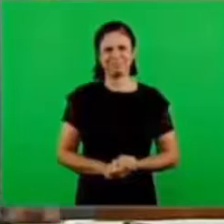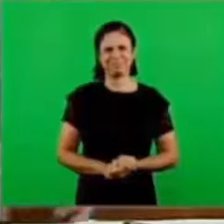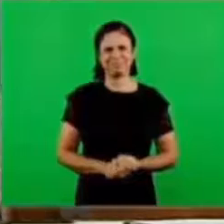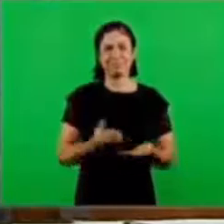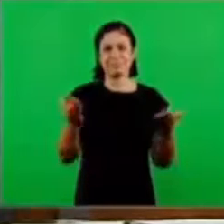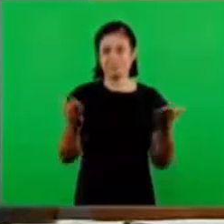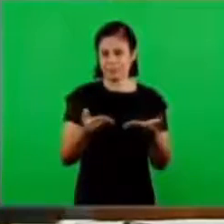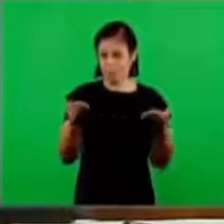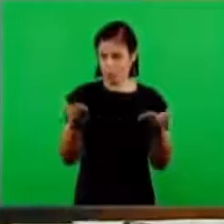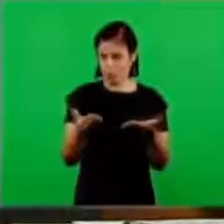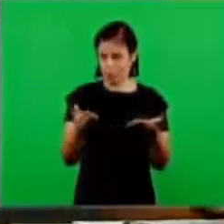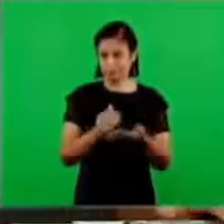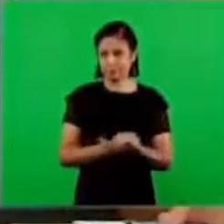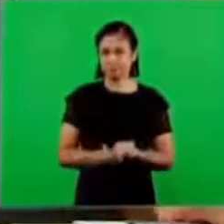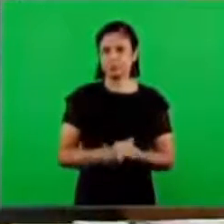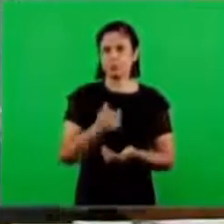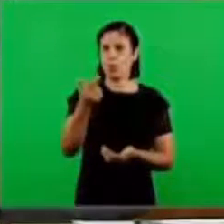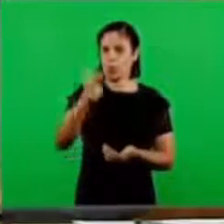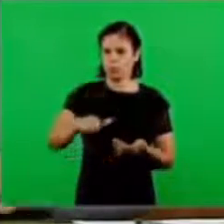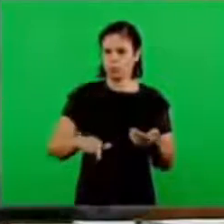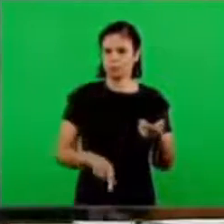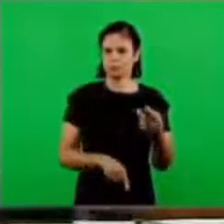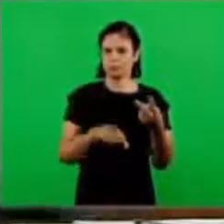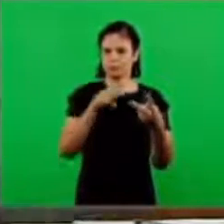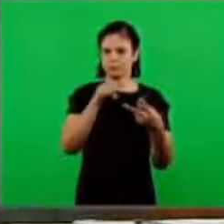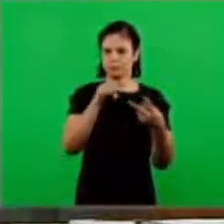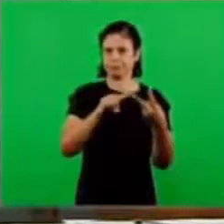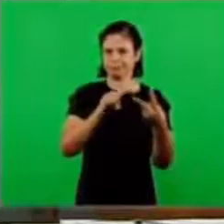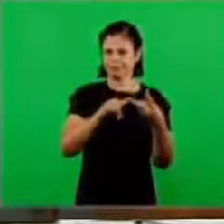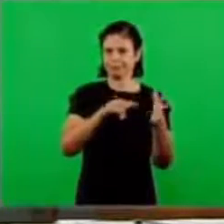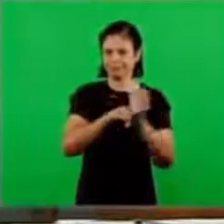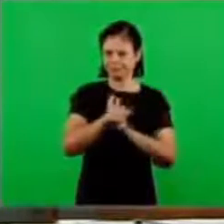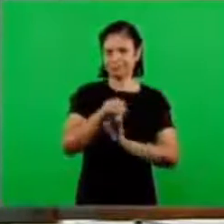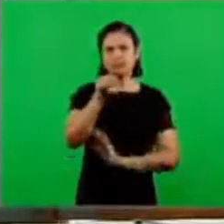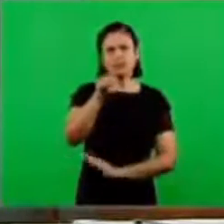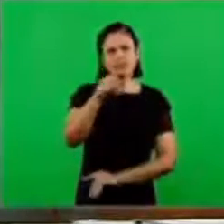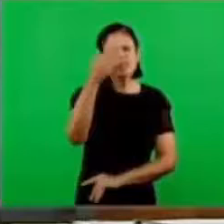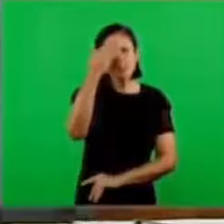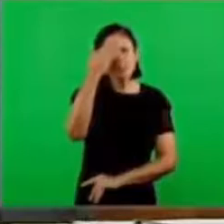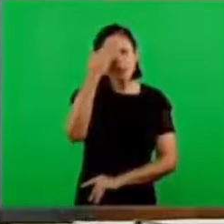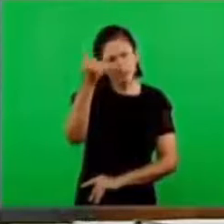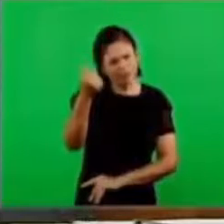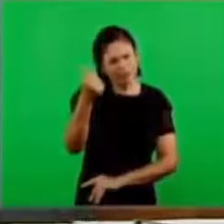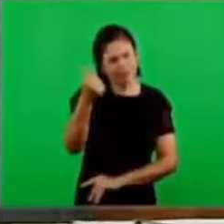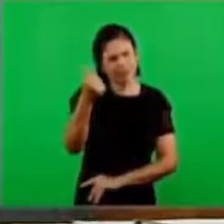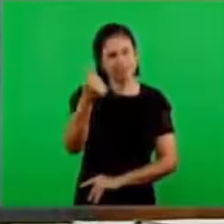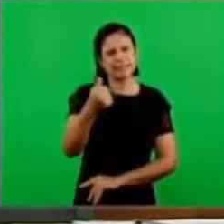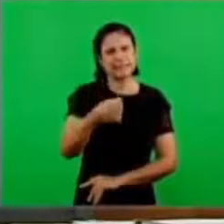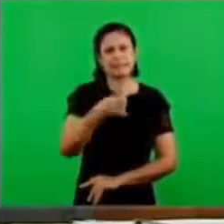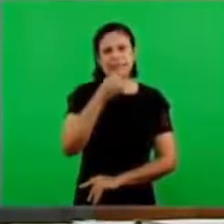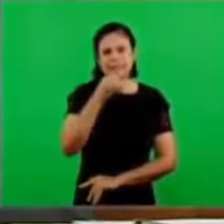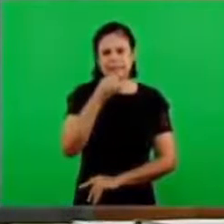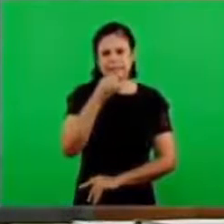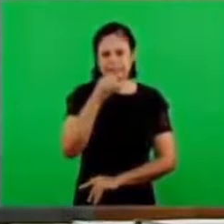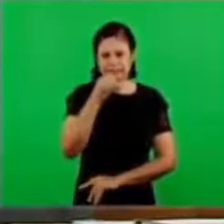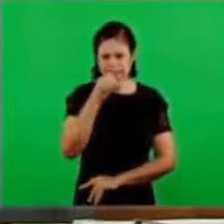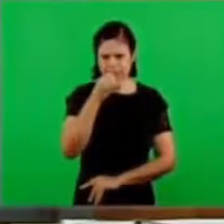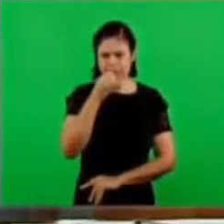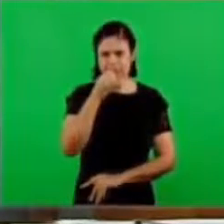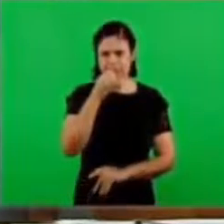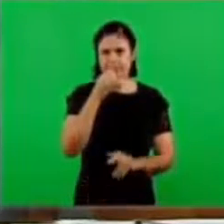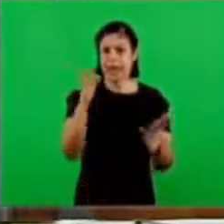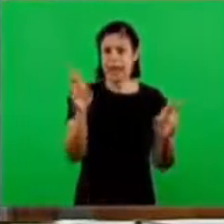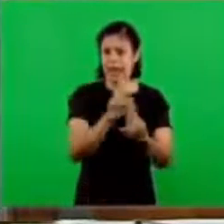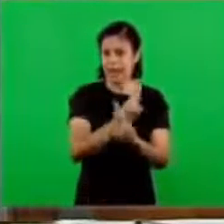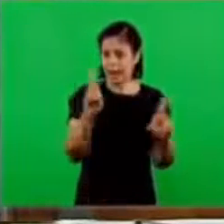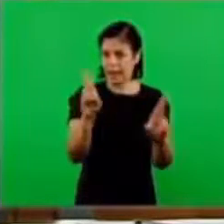know about the subject and the biblical context. So now let's go to the second question. Did you know that it is possible to